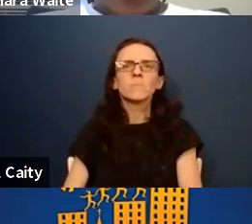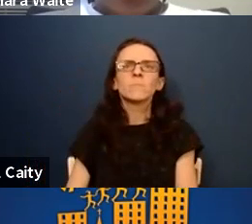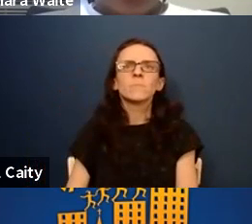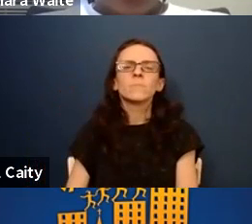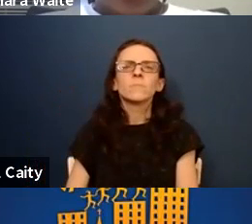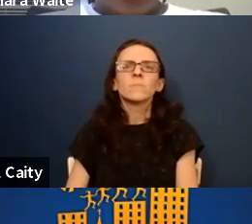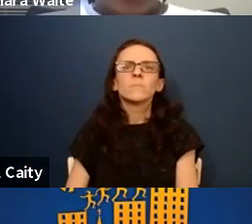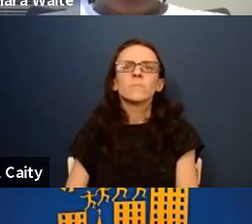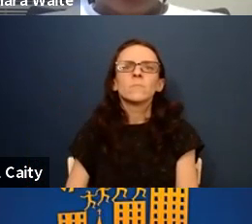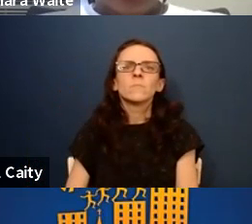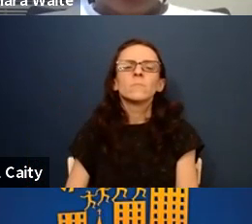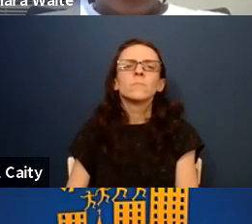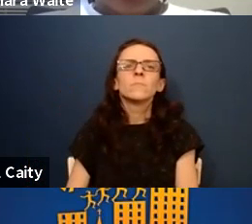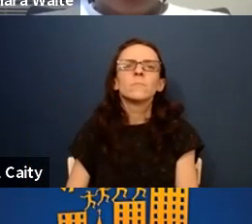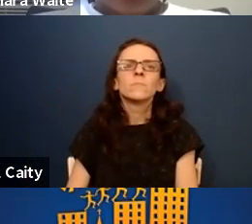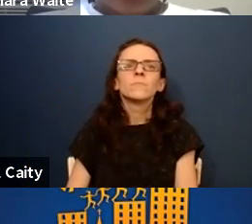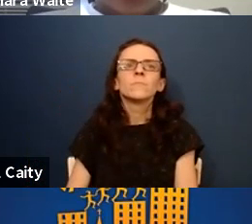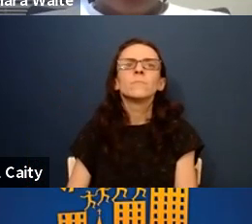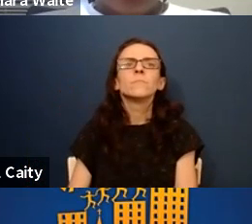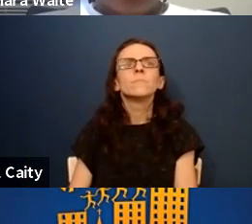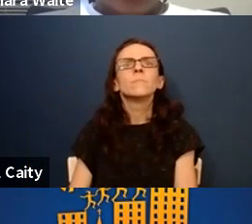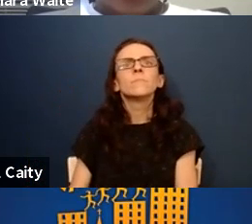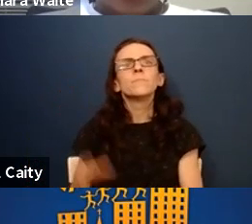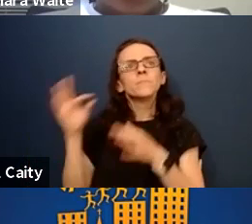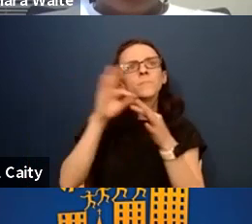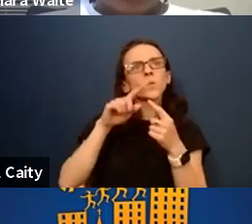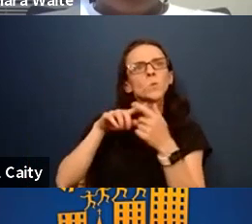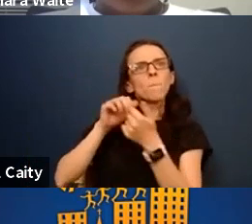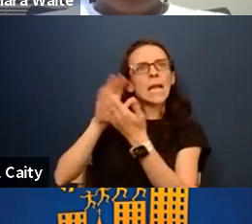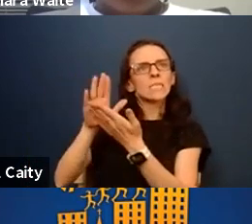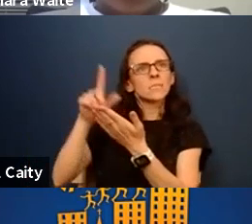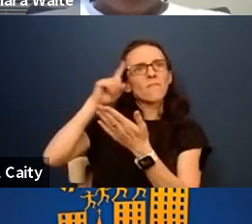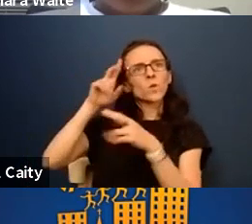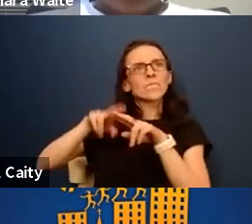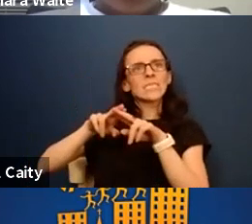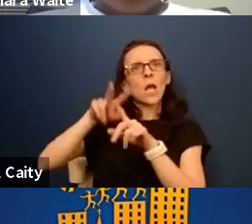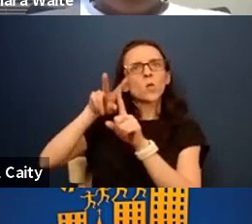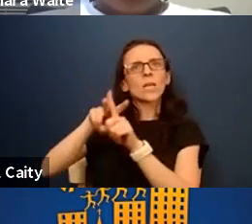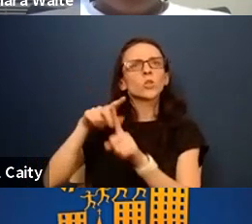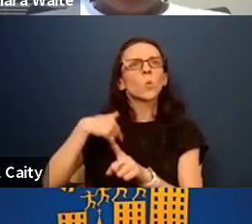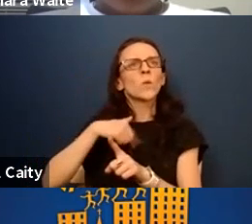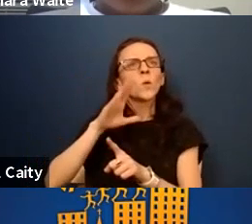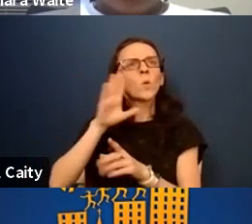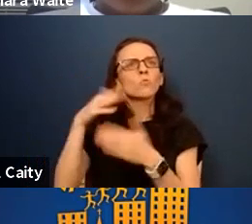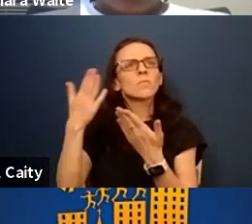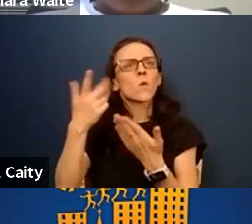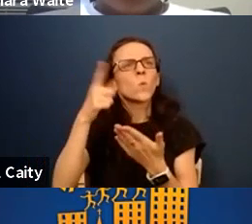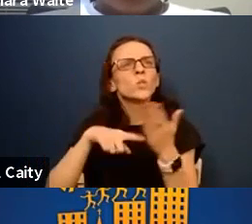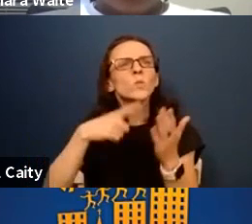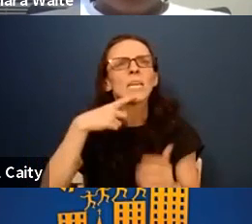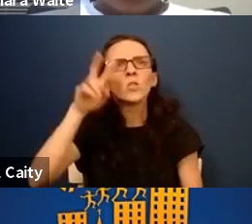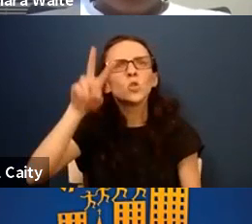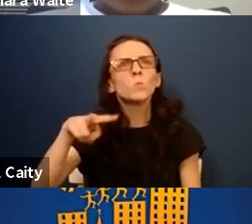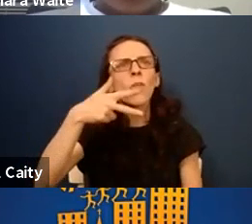it relates to mechanism for seat allocation, we'll present the, what did you say, 2x3, Dr.